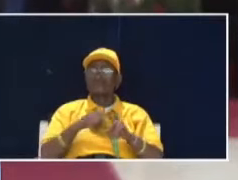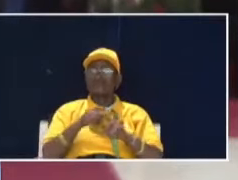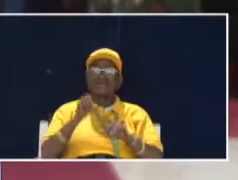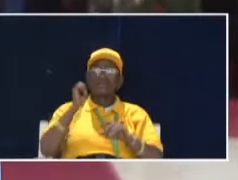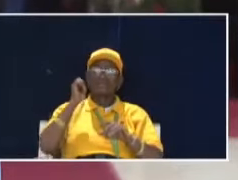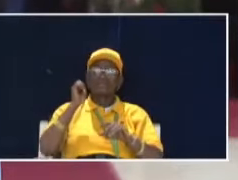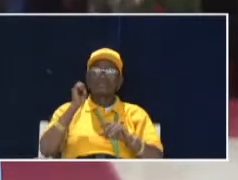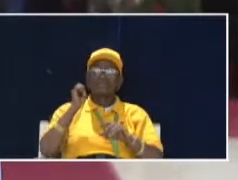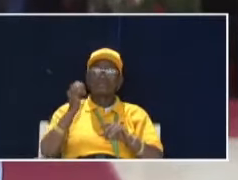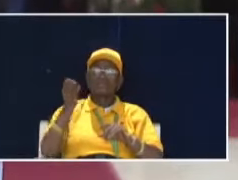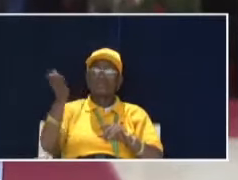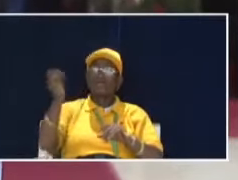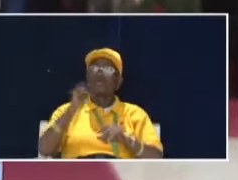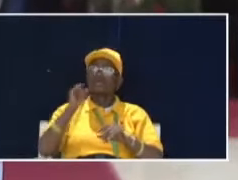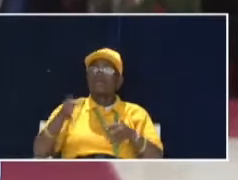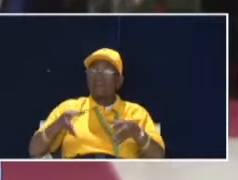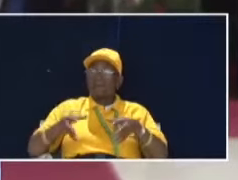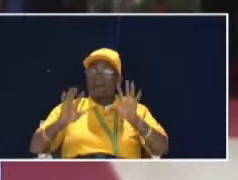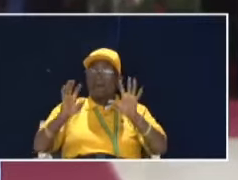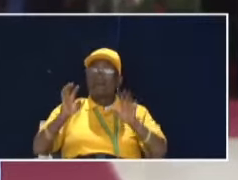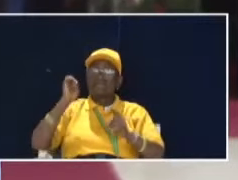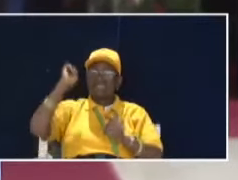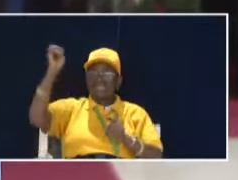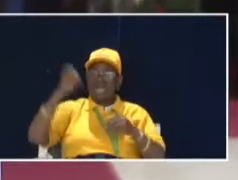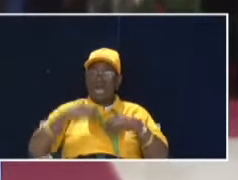when there's a cloud there, he has to shout.